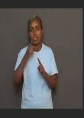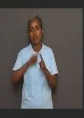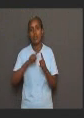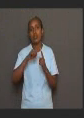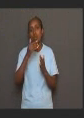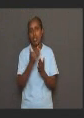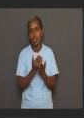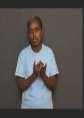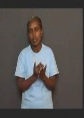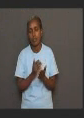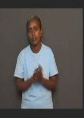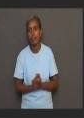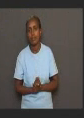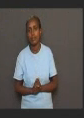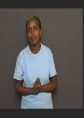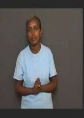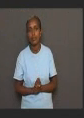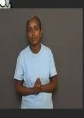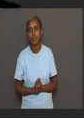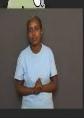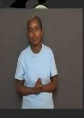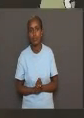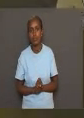Let's get back to our lesson.